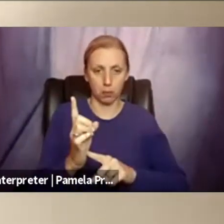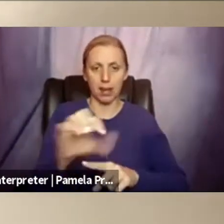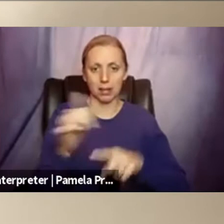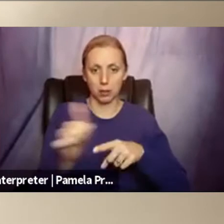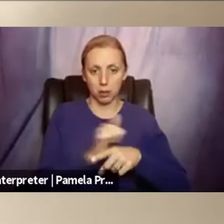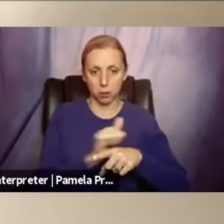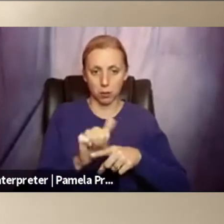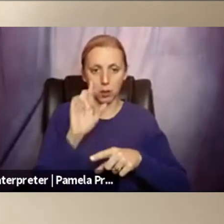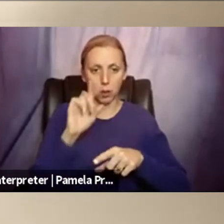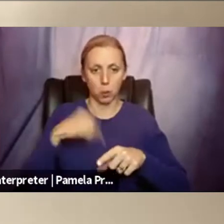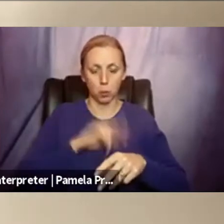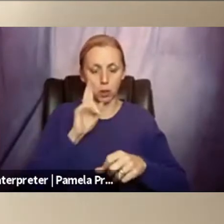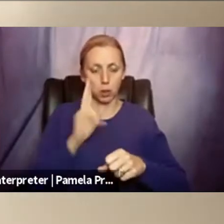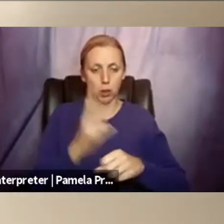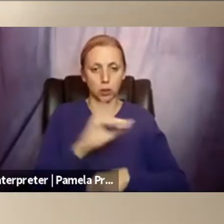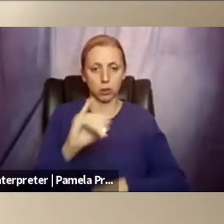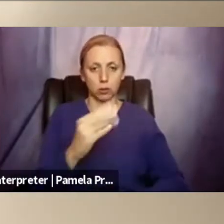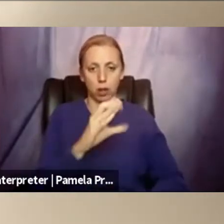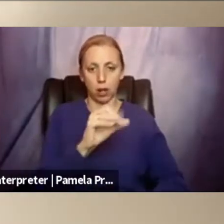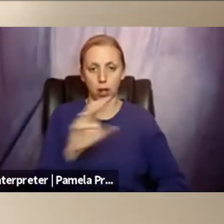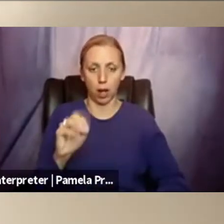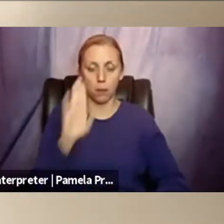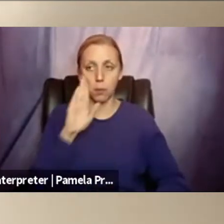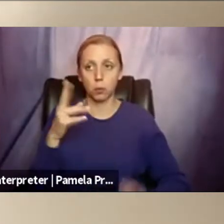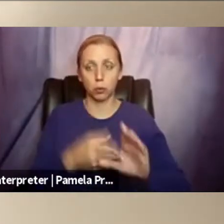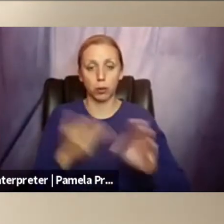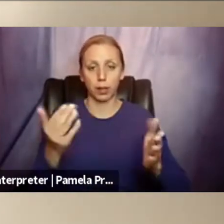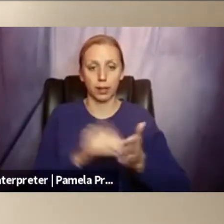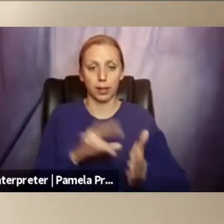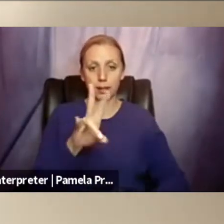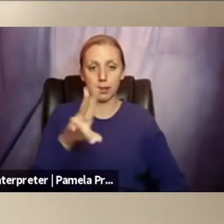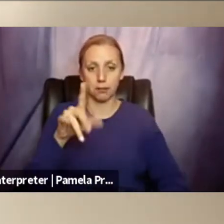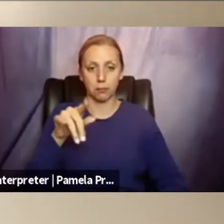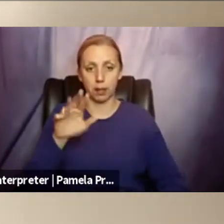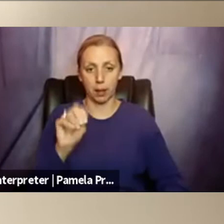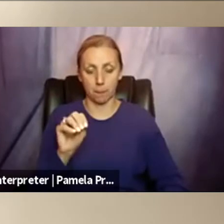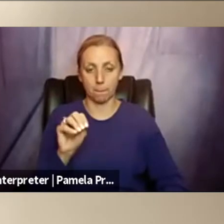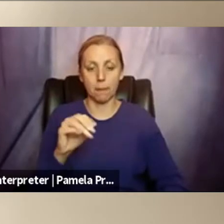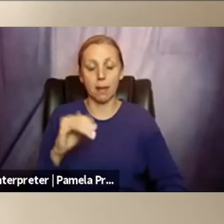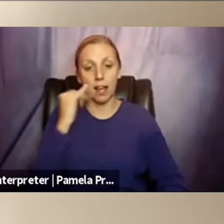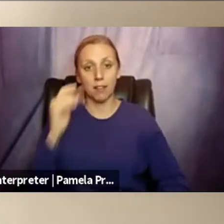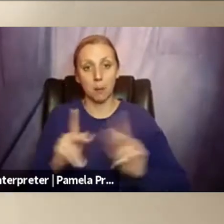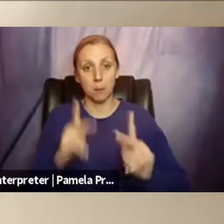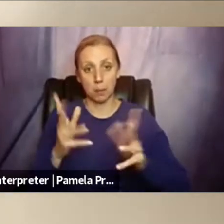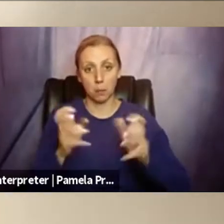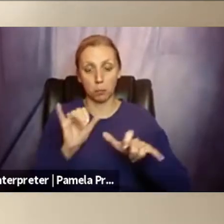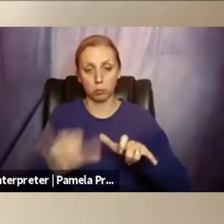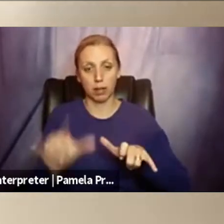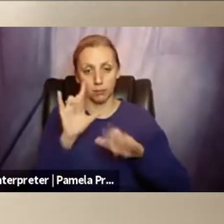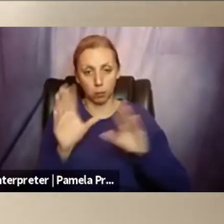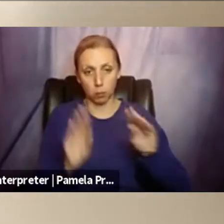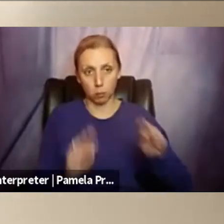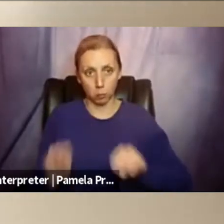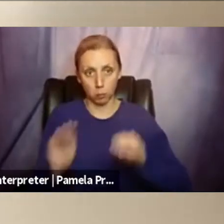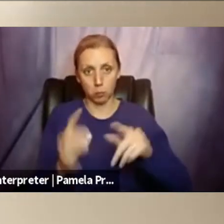in JCOM. So we'll come back as a group at 7 p.m. So if there's folks who want to stay here for the movement moment,